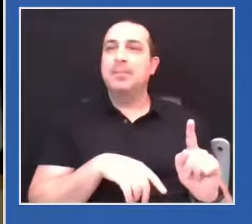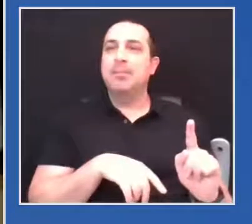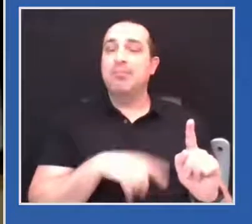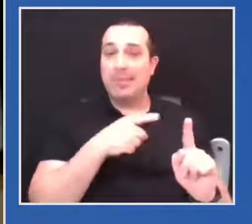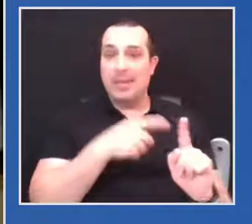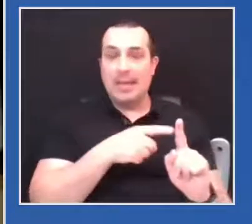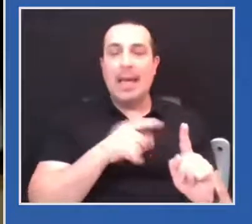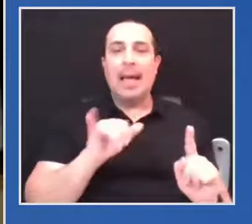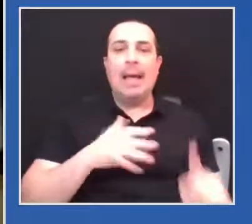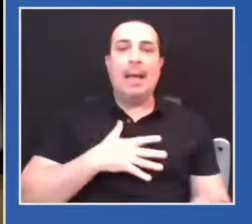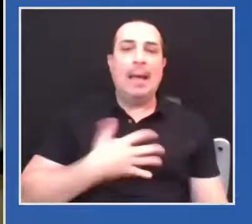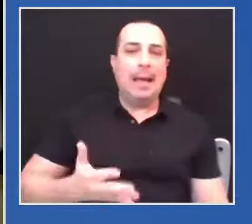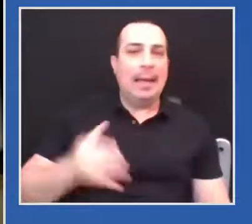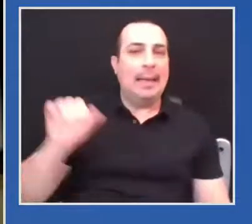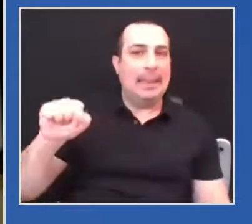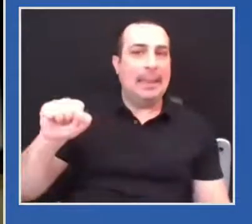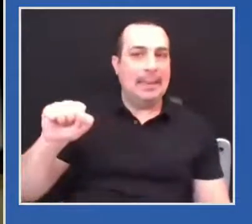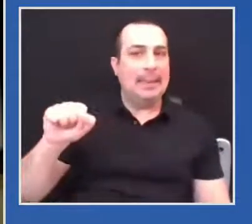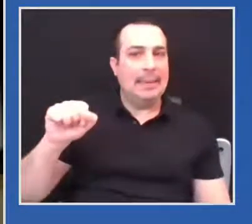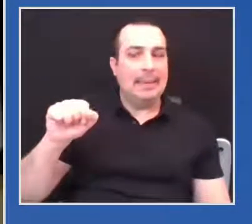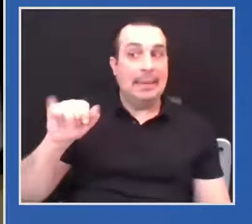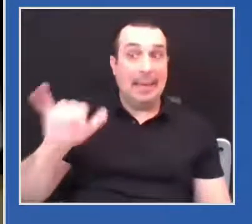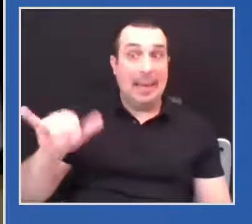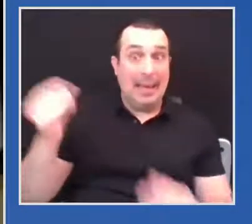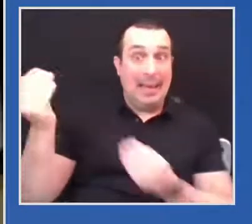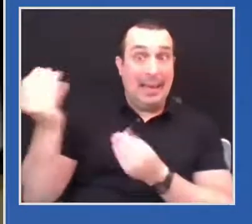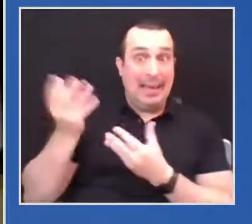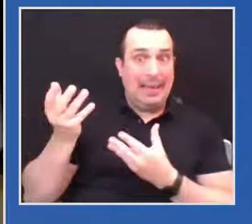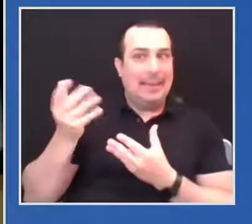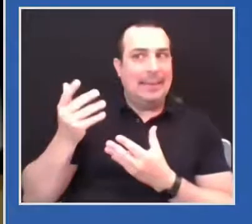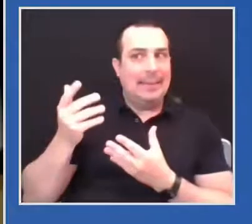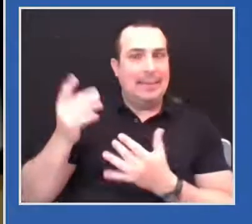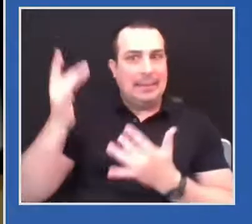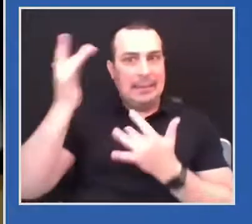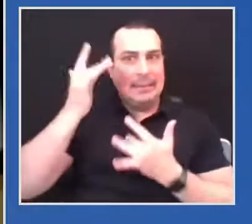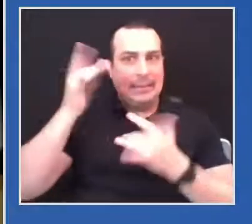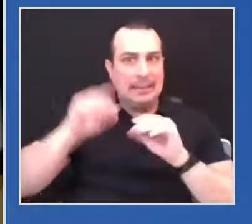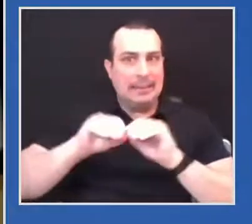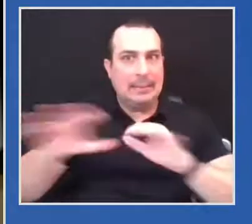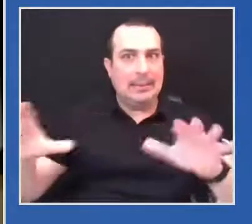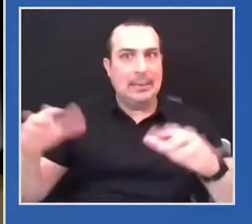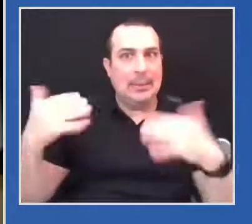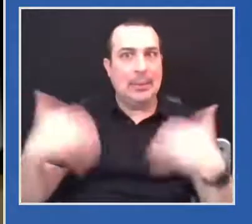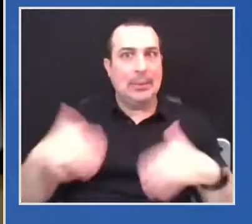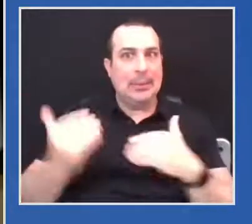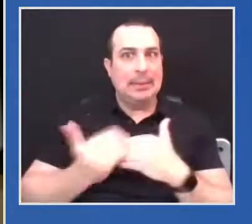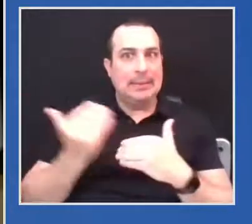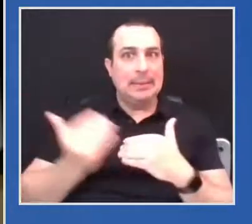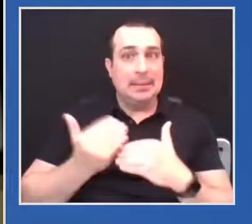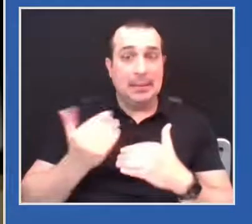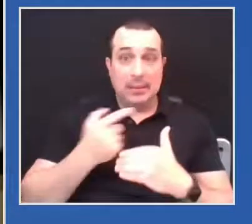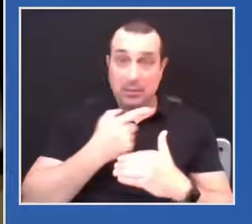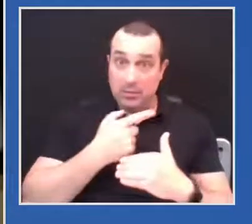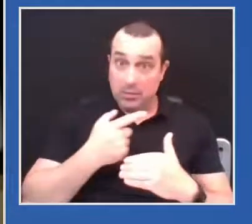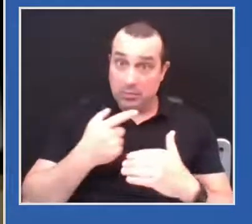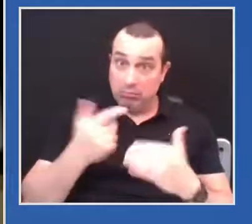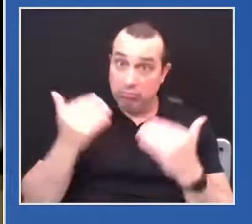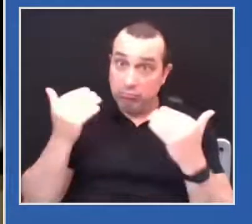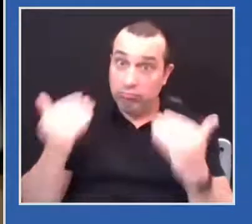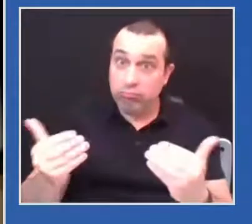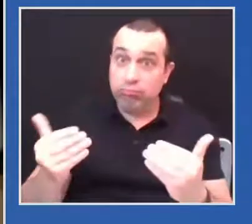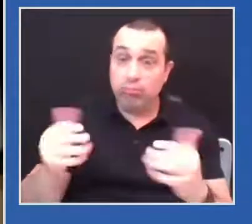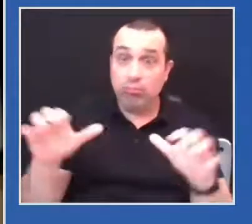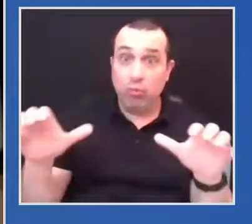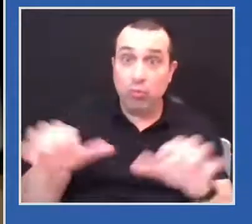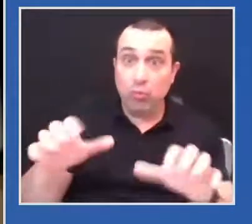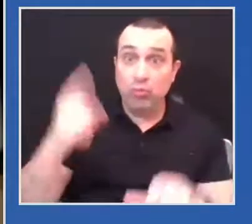and highly communicable disease, but he did nothing. He didn't do a thing. He didn't